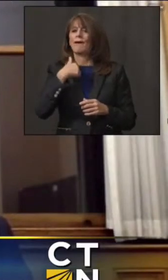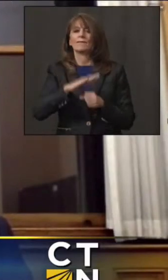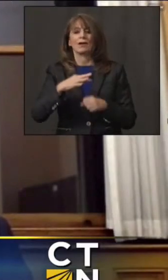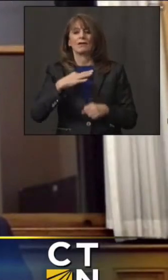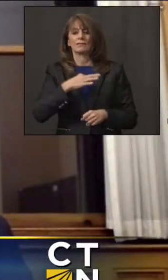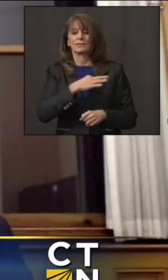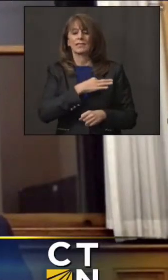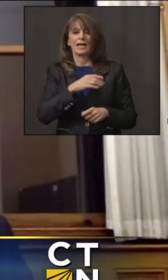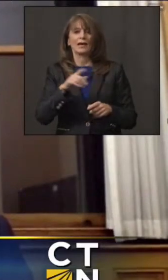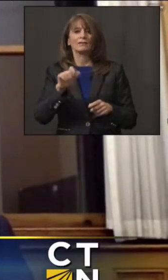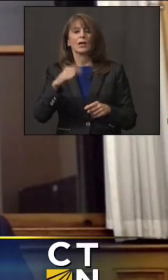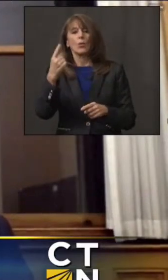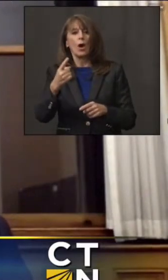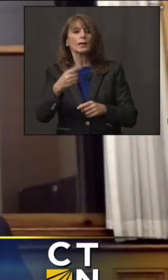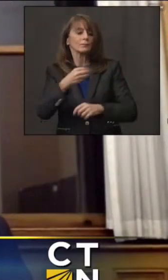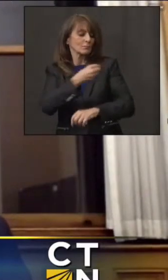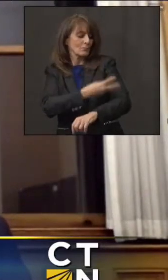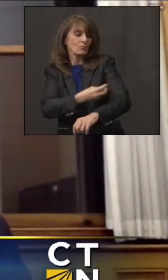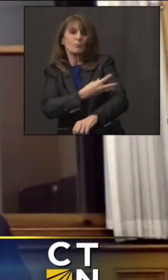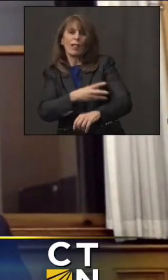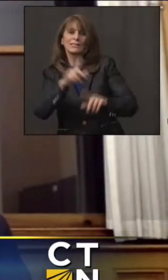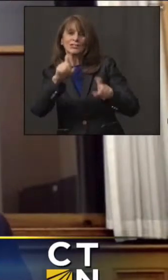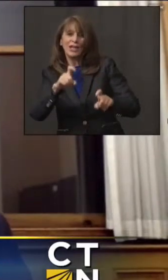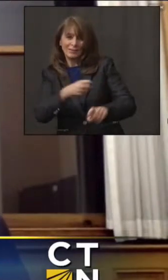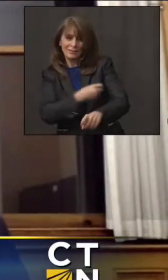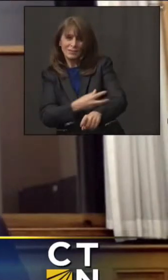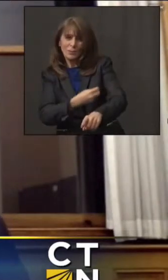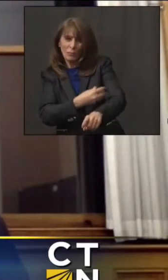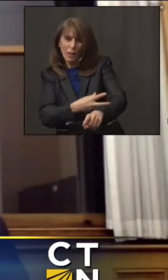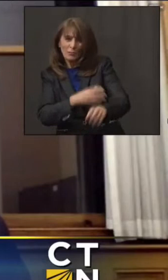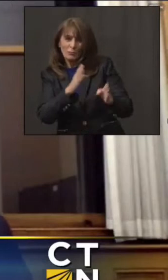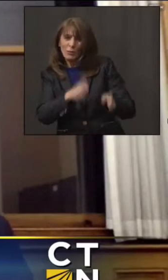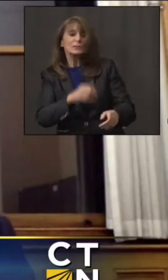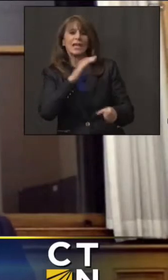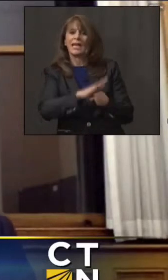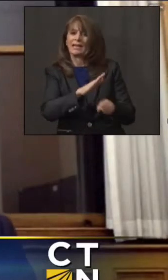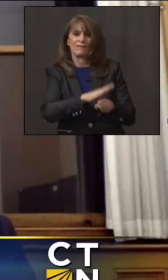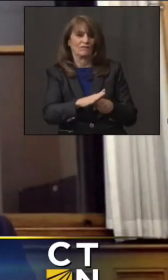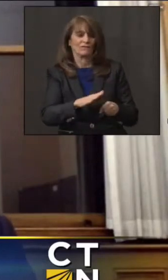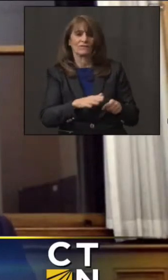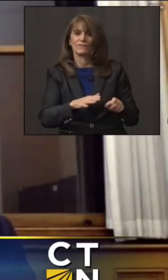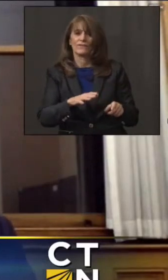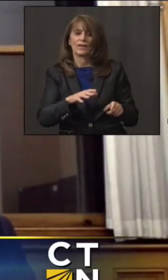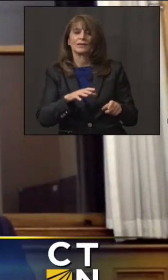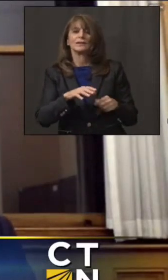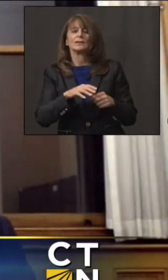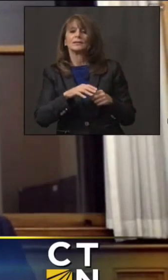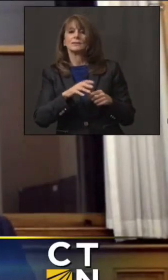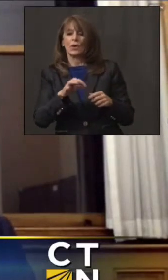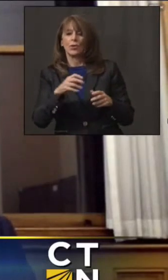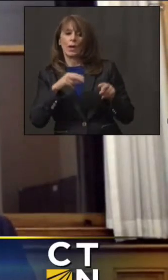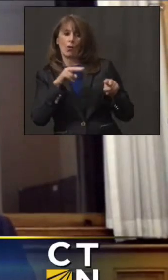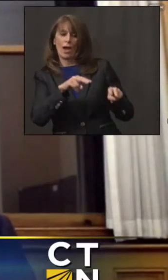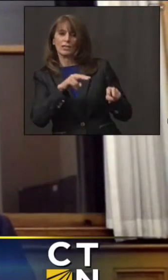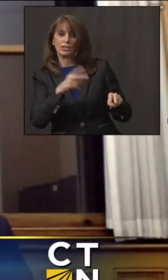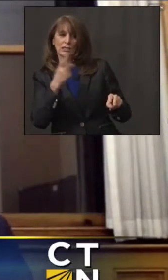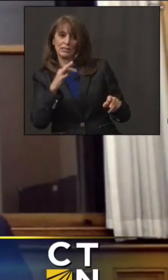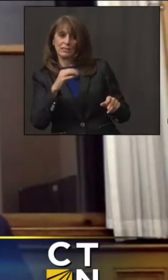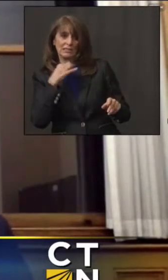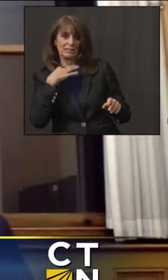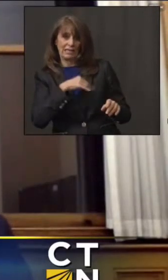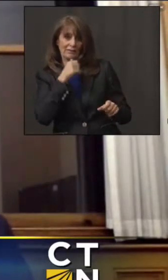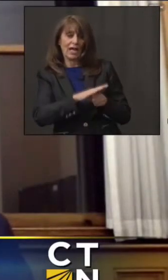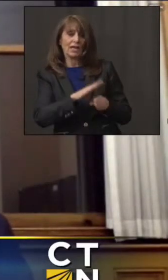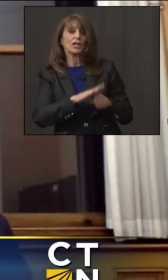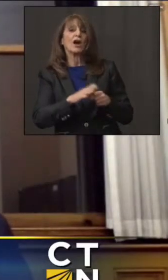as phlebotomists seem to be an area that's in short supply at the moment in several hospitals. So we do watch that carefully with our